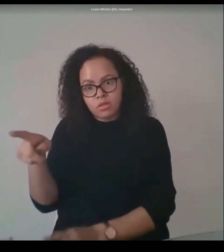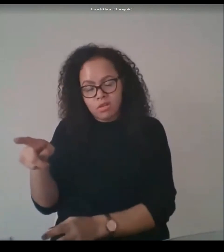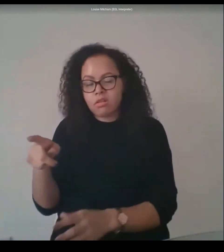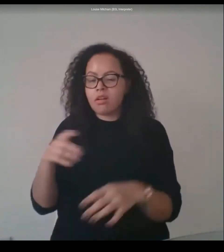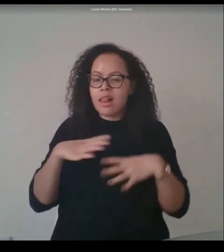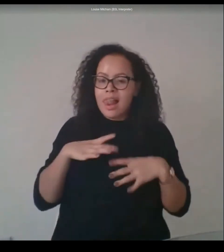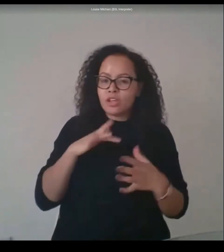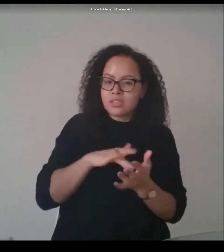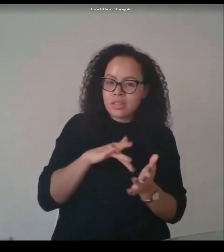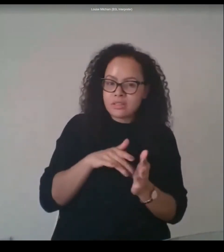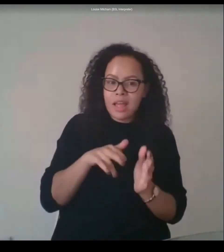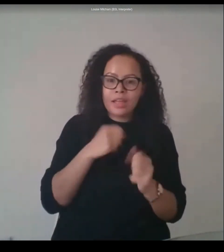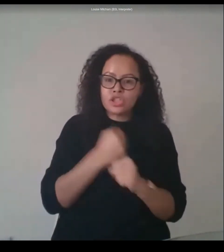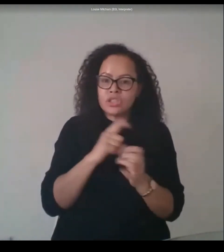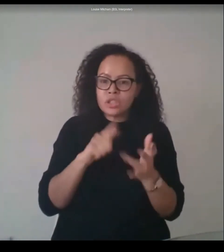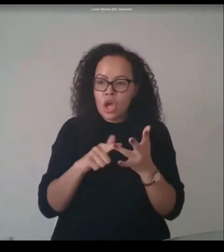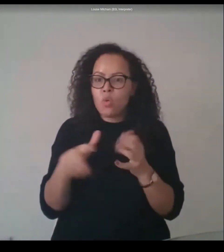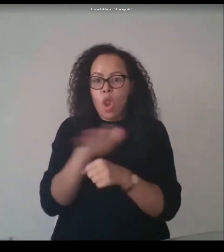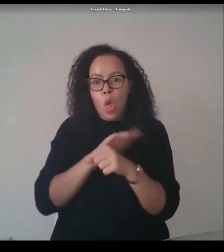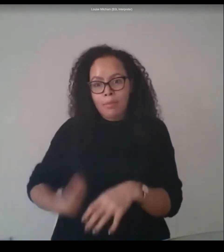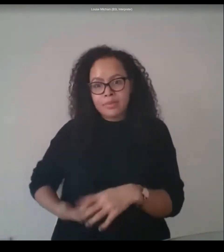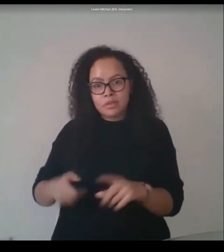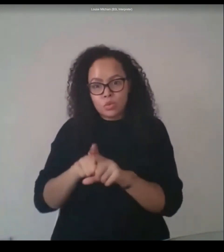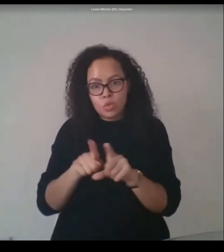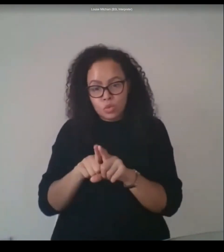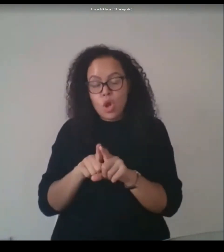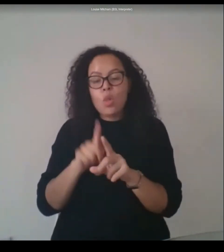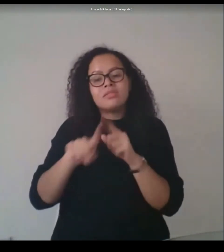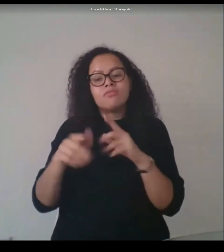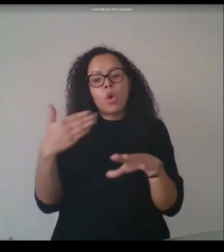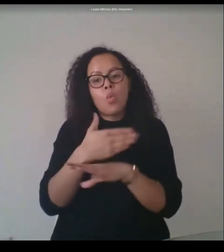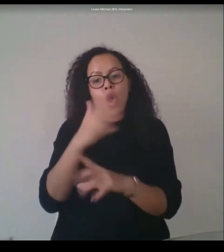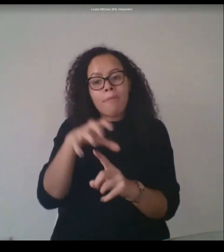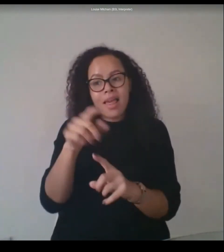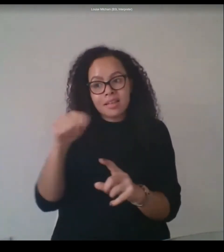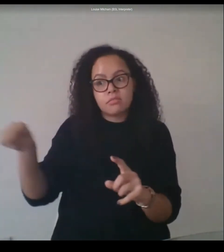NGOs, local businesses, and then we also work with workplaces as well.